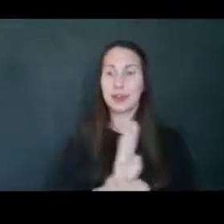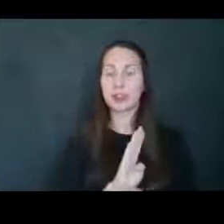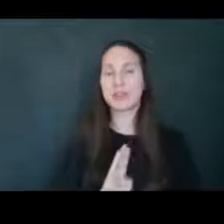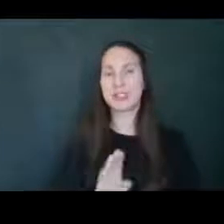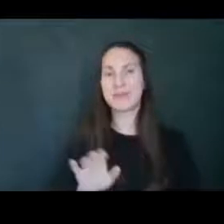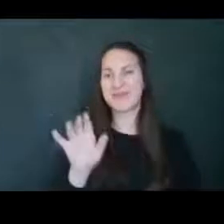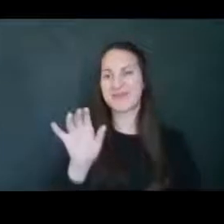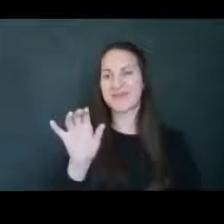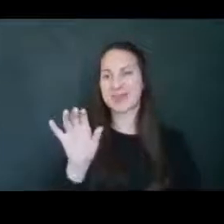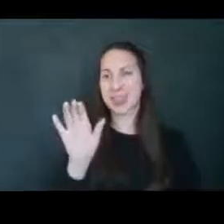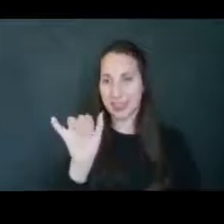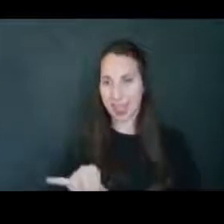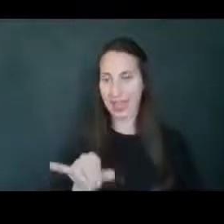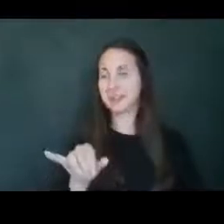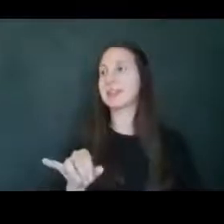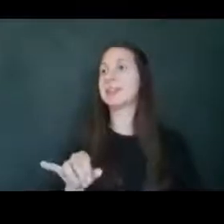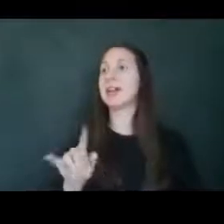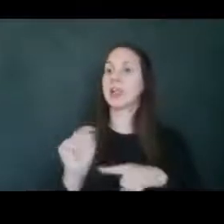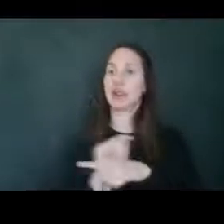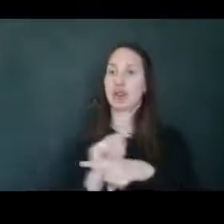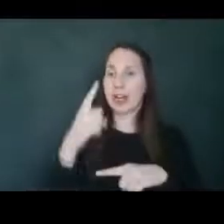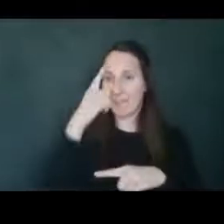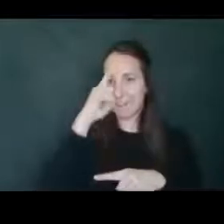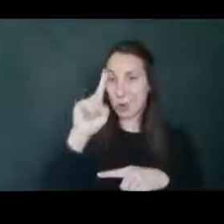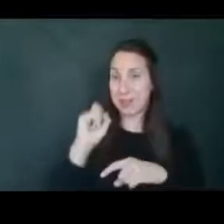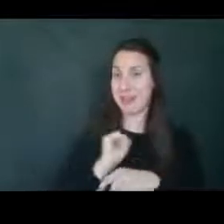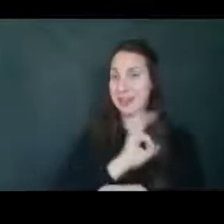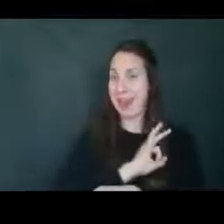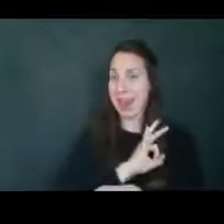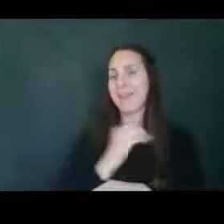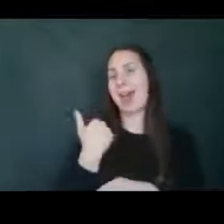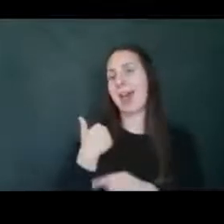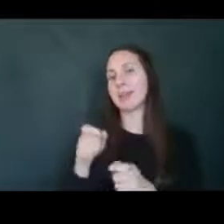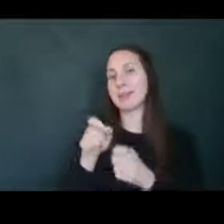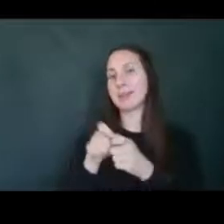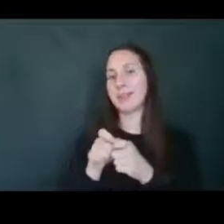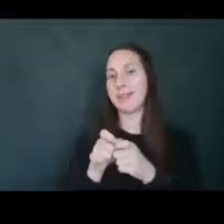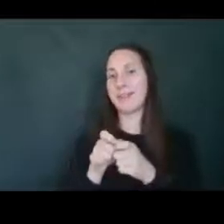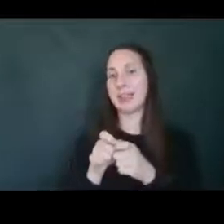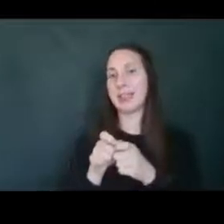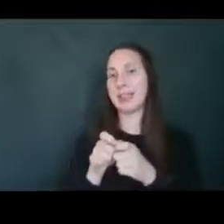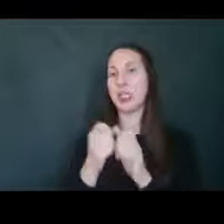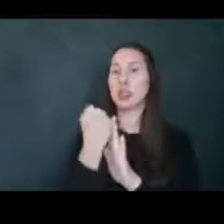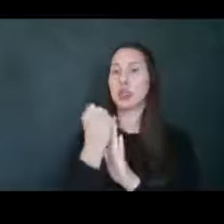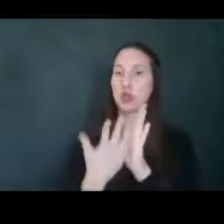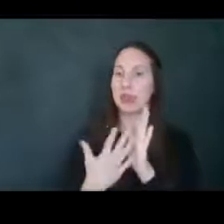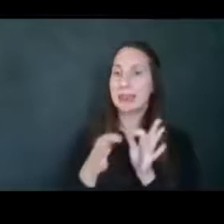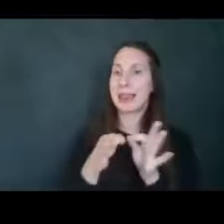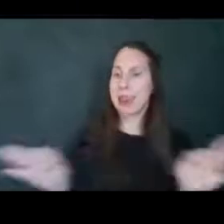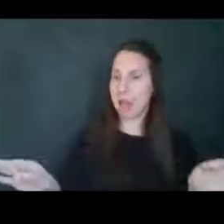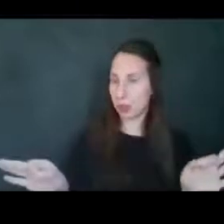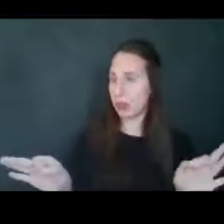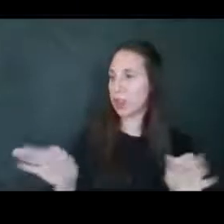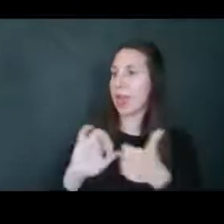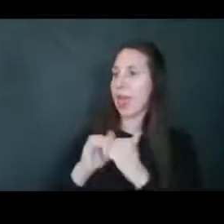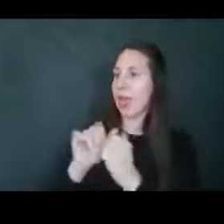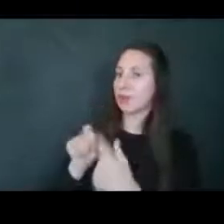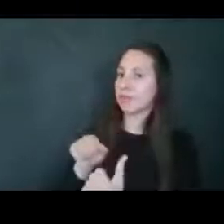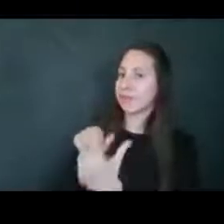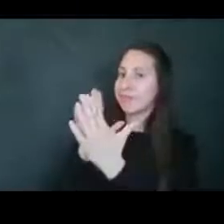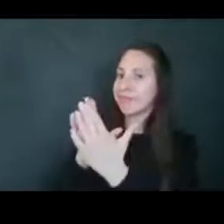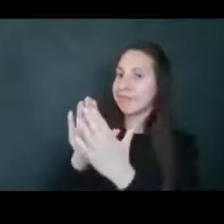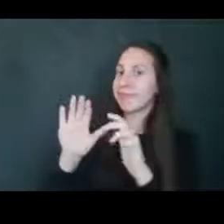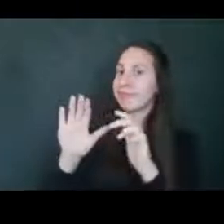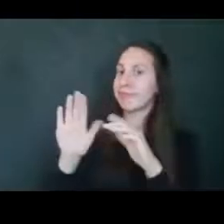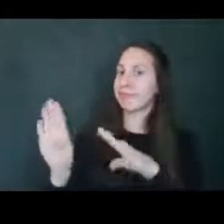with scripted language and suggestions on how to support behaviors that are challenging. Highlights include, if